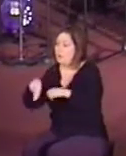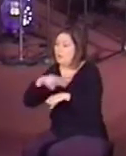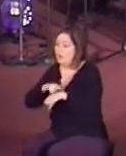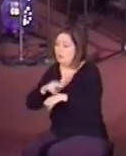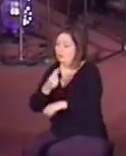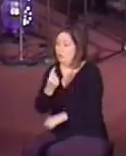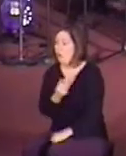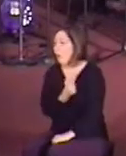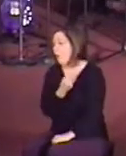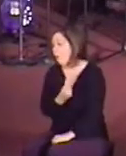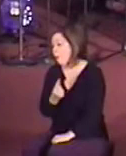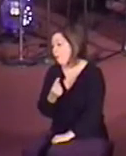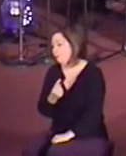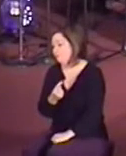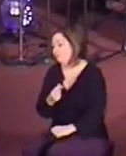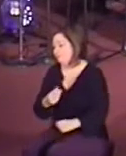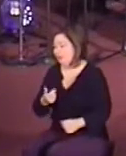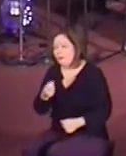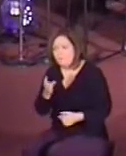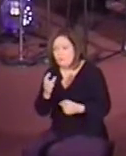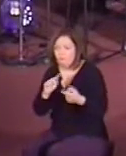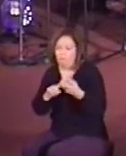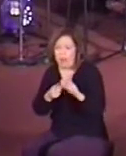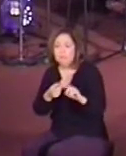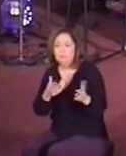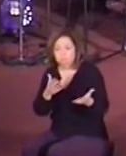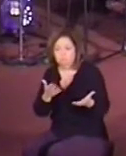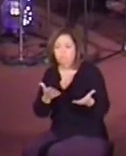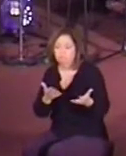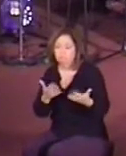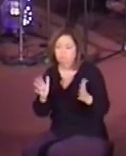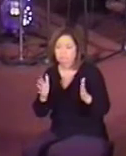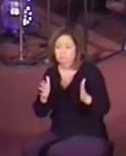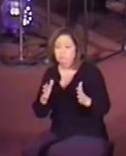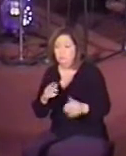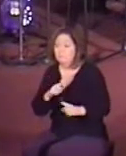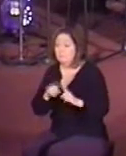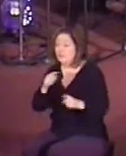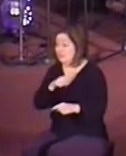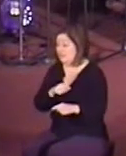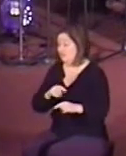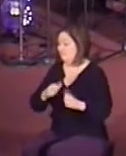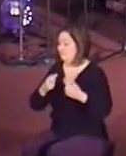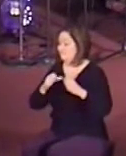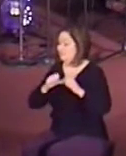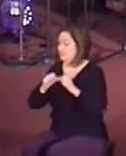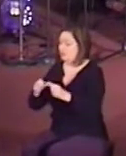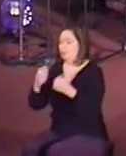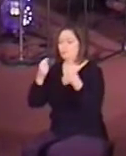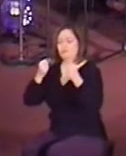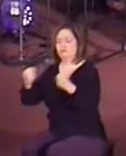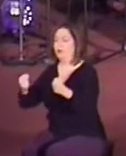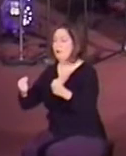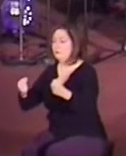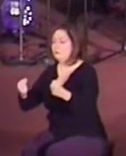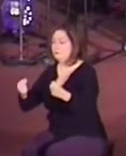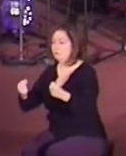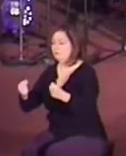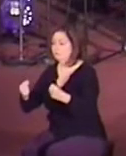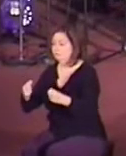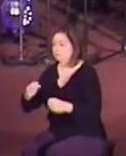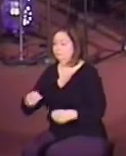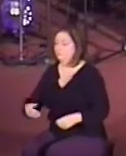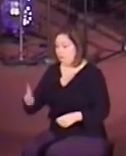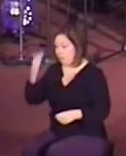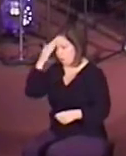much alone other than his close friends. But at 50 years old, Daniel has still ran strong. He is still a man to be recognized